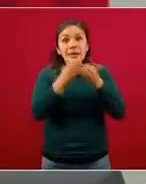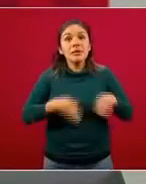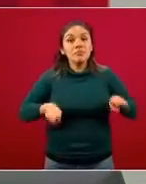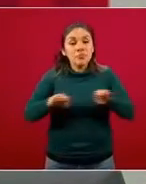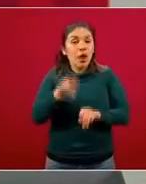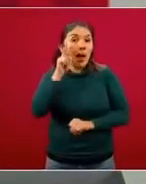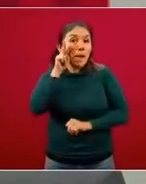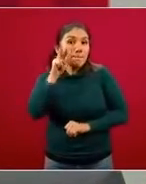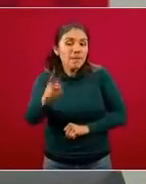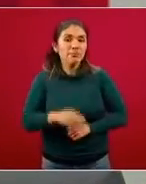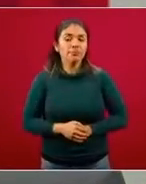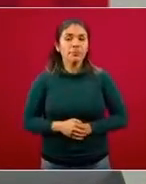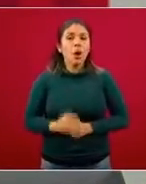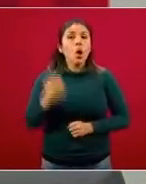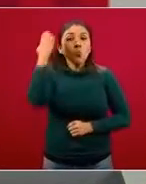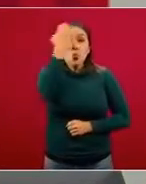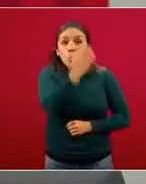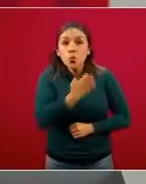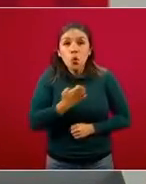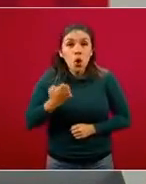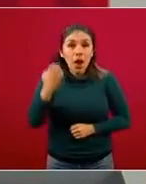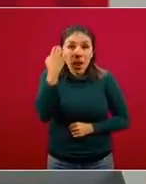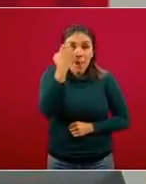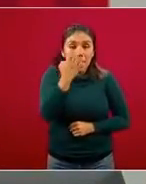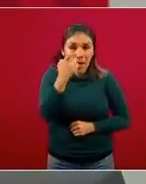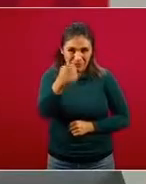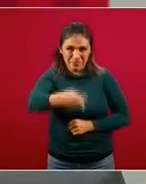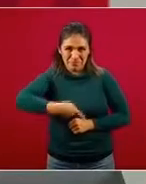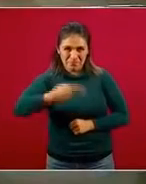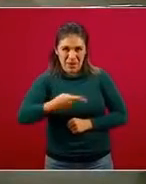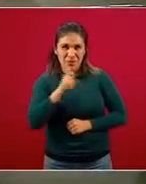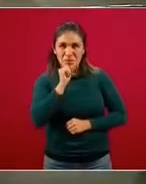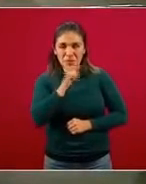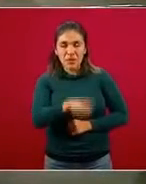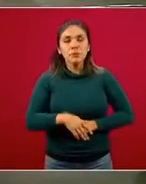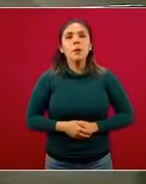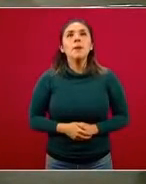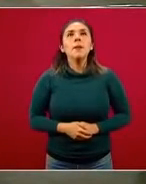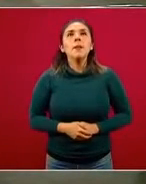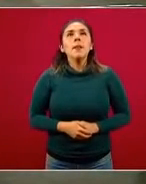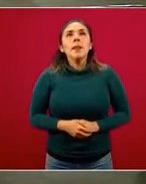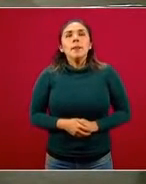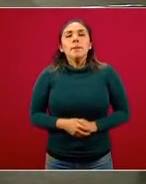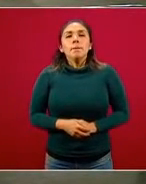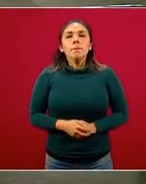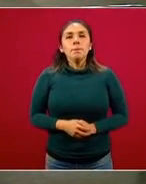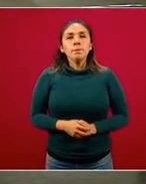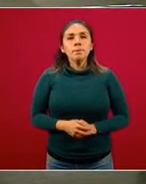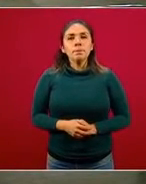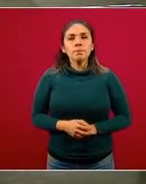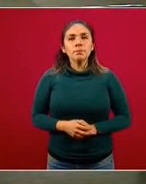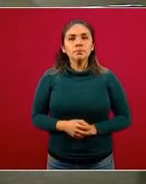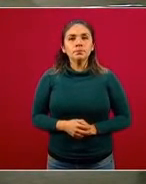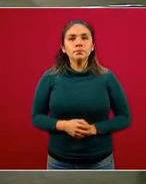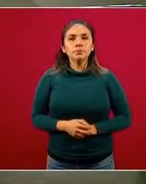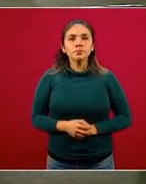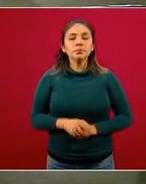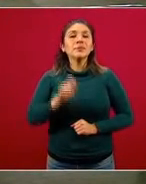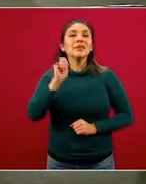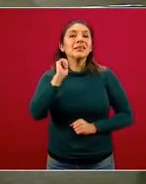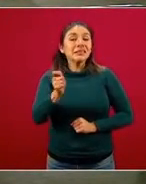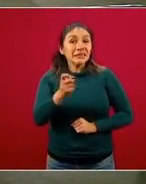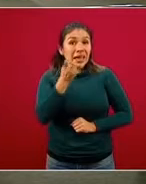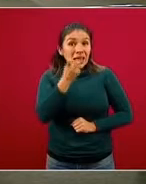federal health secretary, they're responsible. But back to the testing. matter, which was your